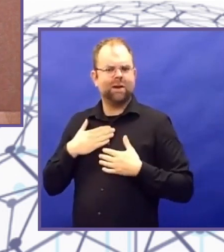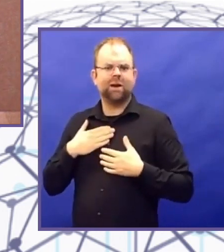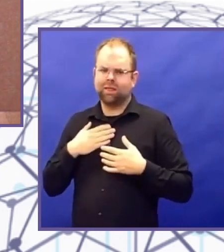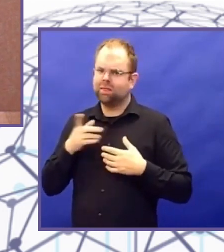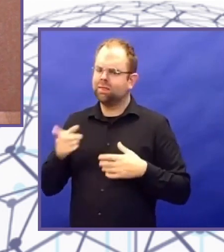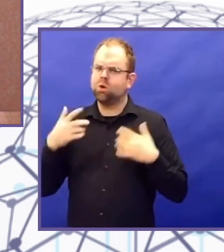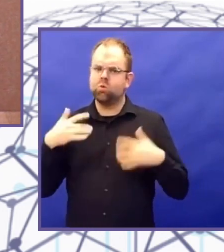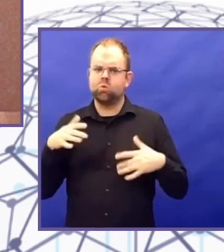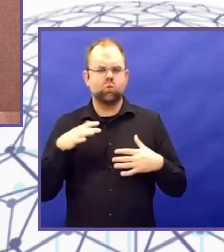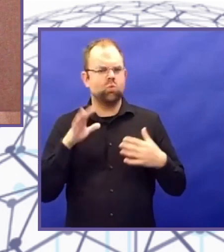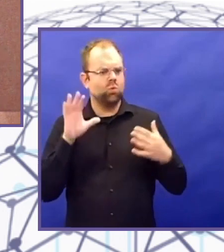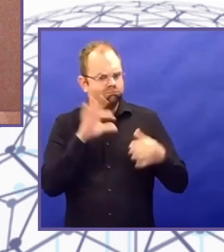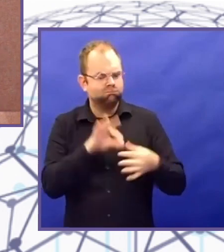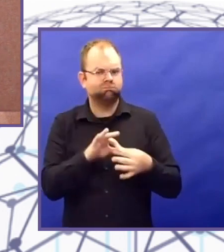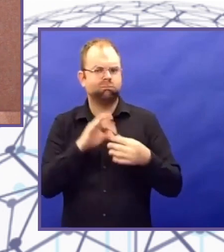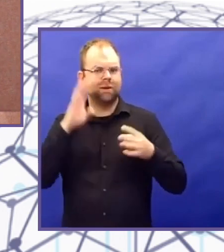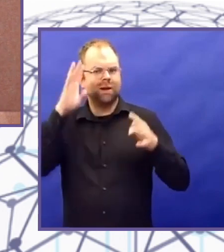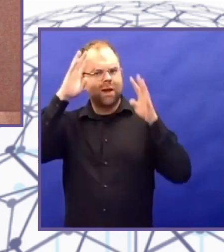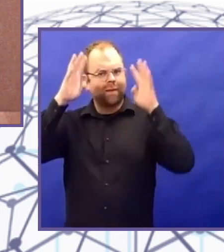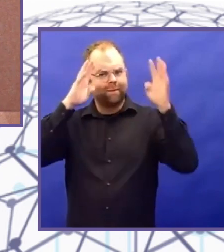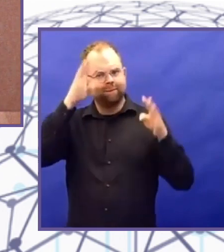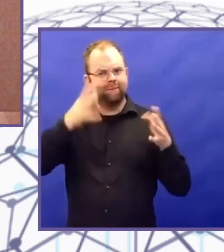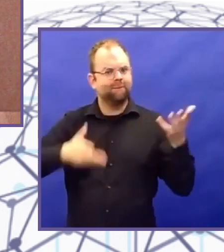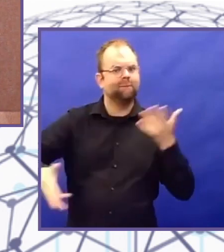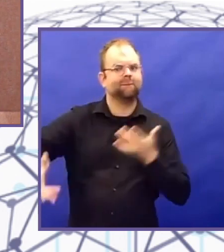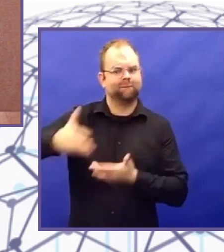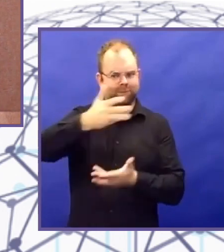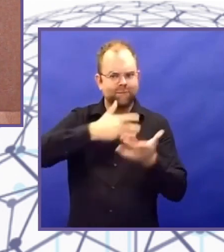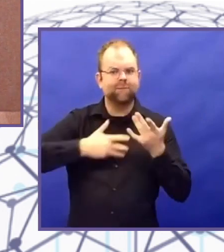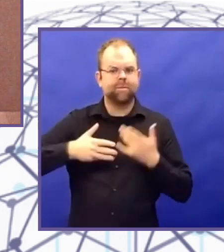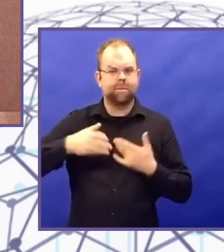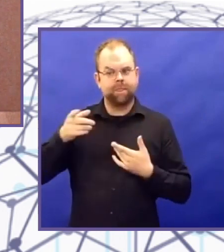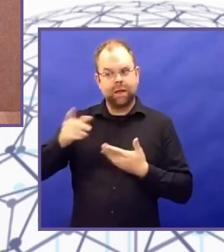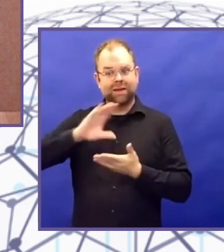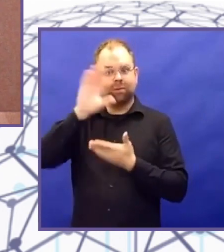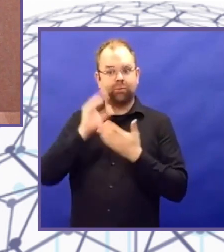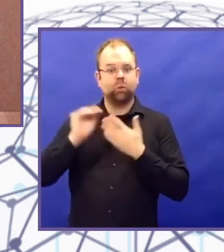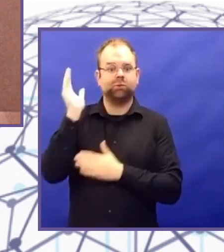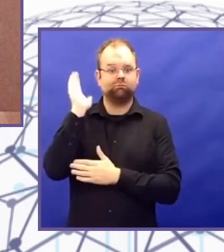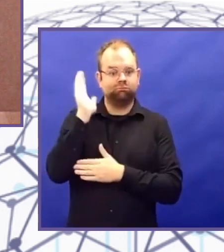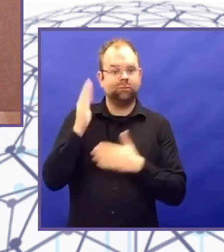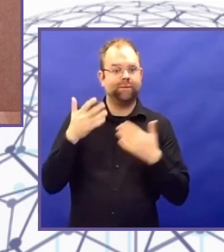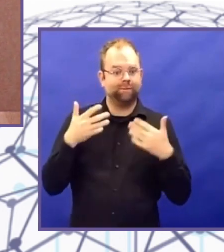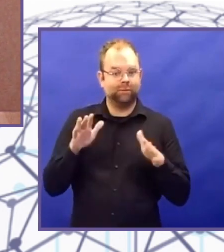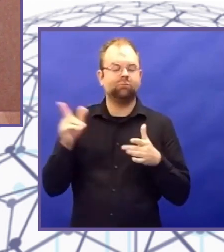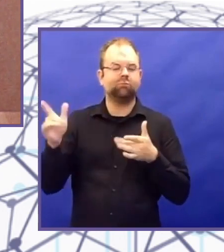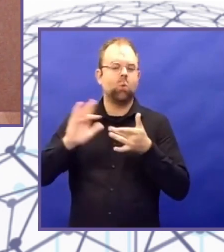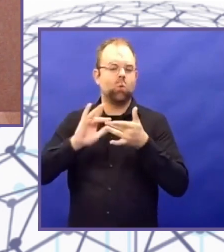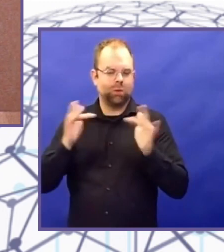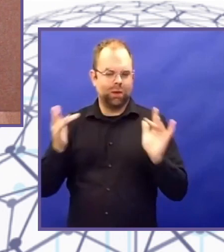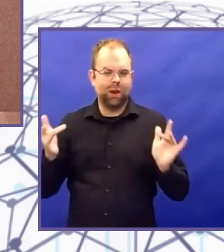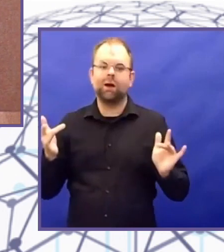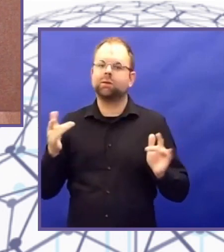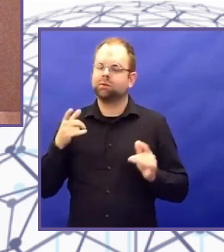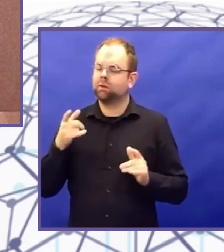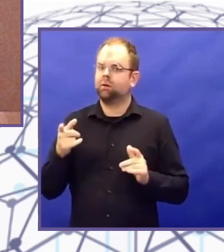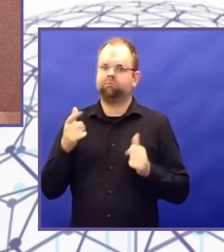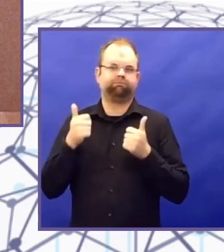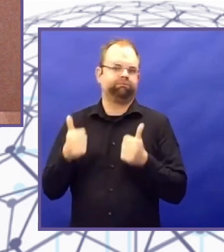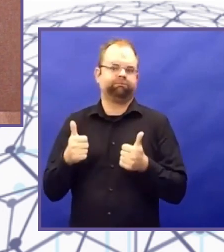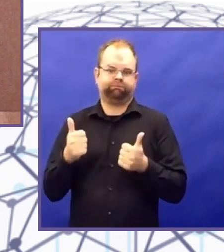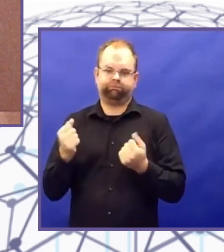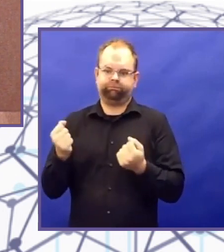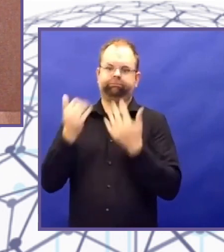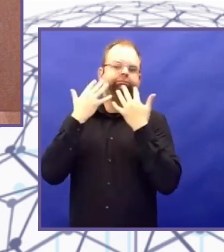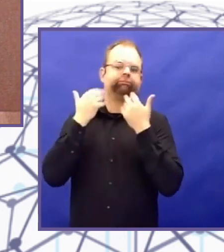discussion and kind of better understand how passionate they were about the social issues they were targeting, it